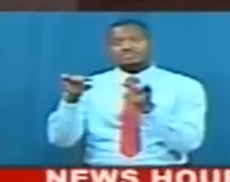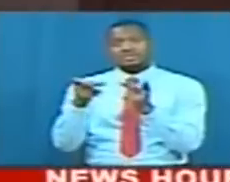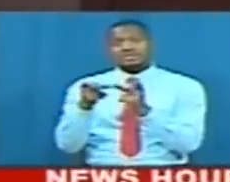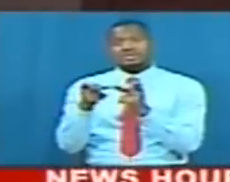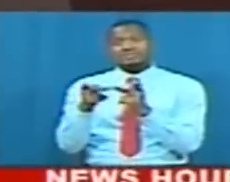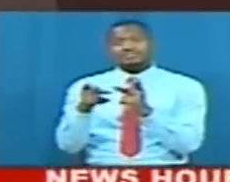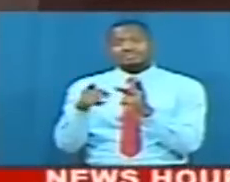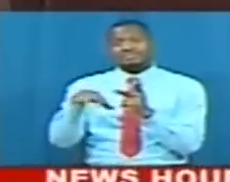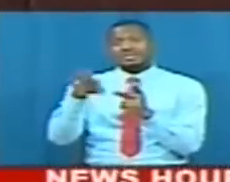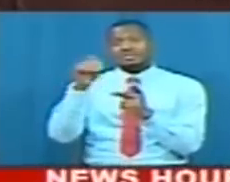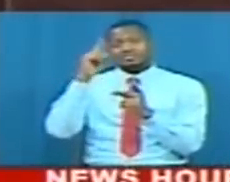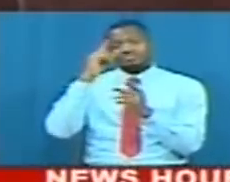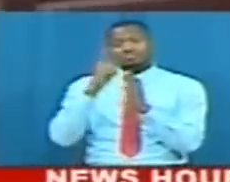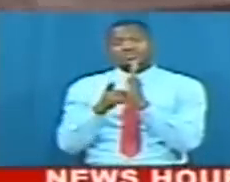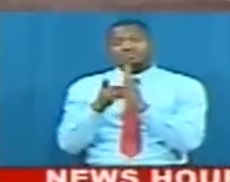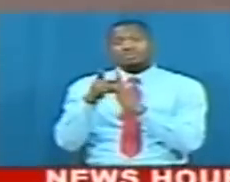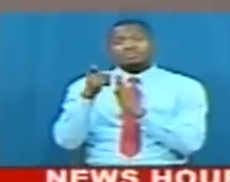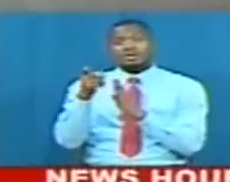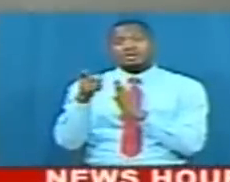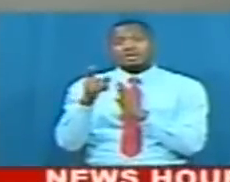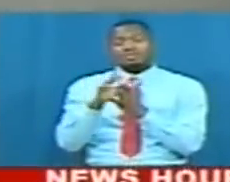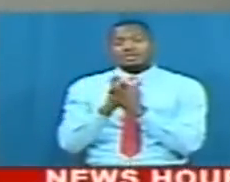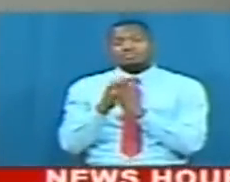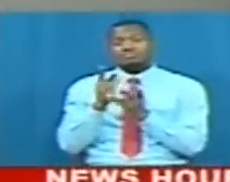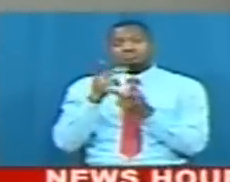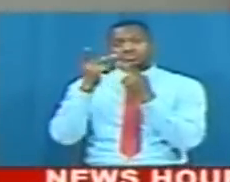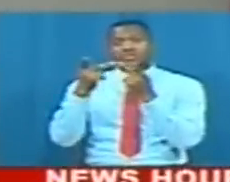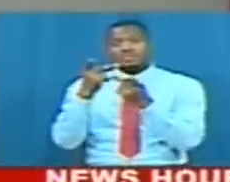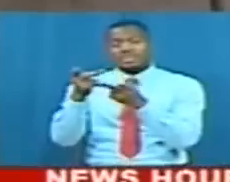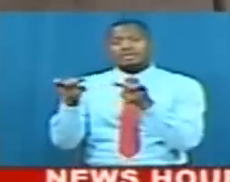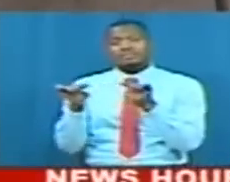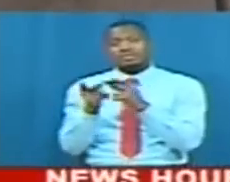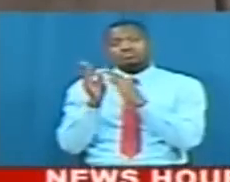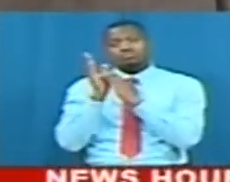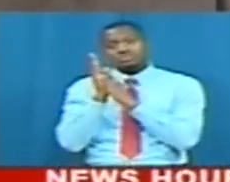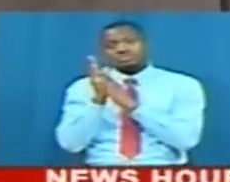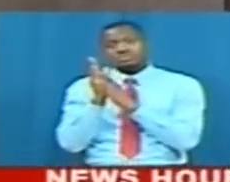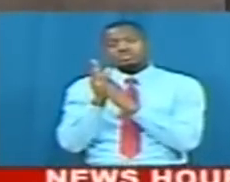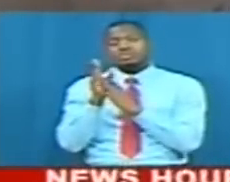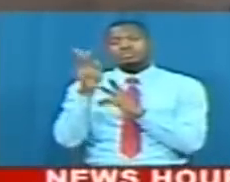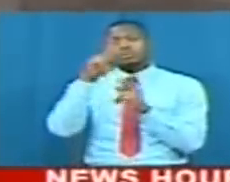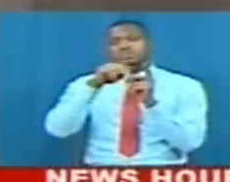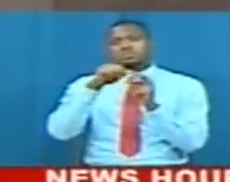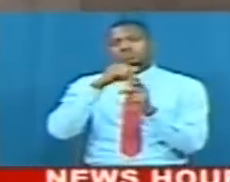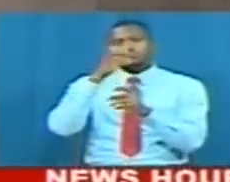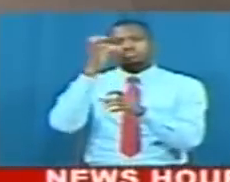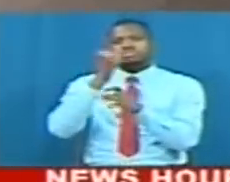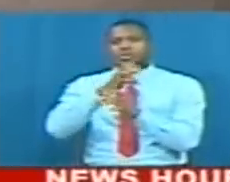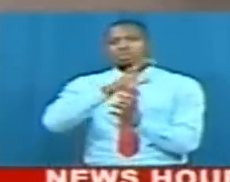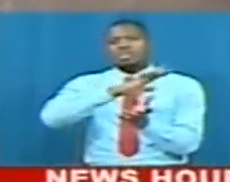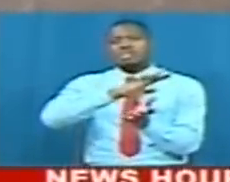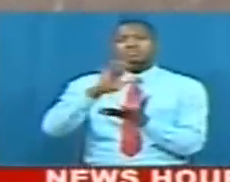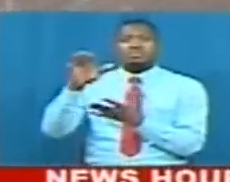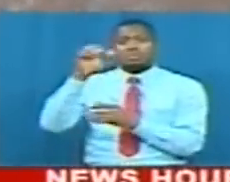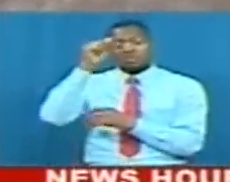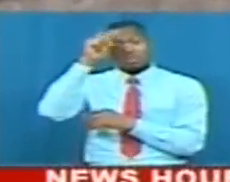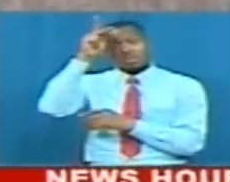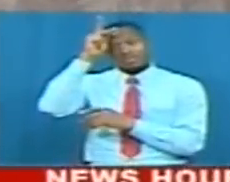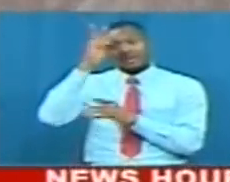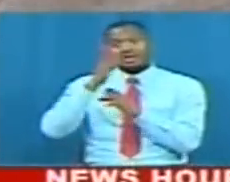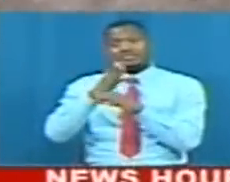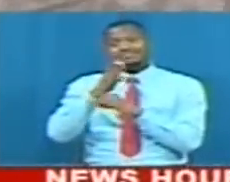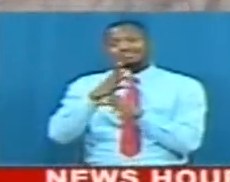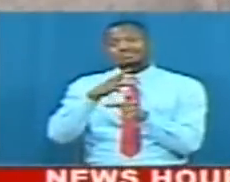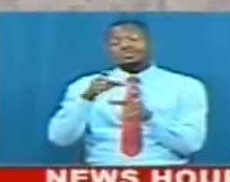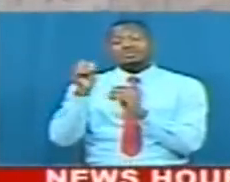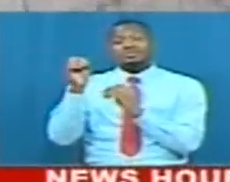this place was identified for development to be a tourist hub, eyes have been off the facility when Dr. Kwame